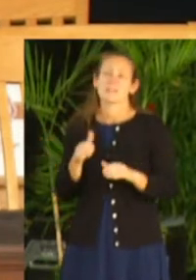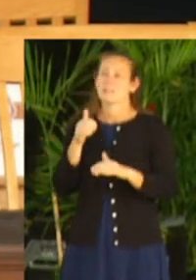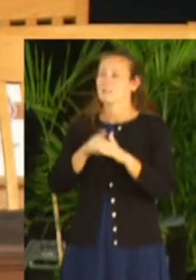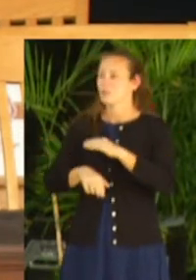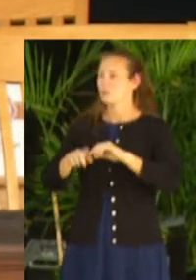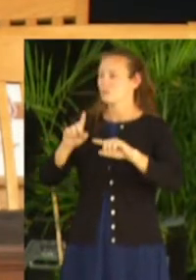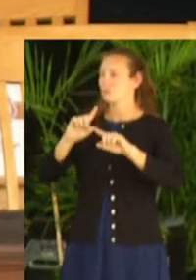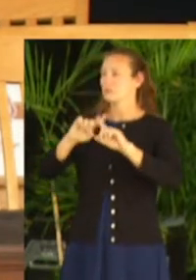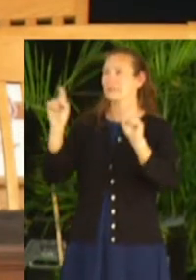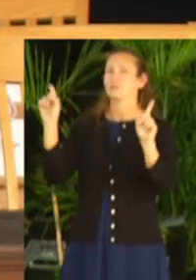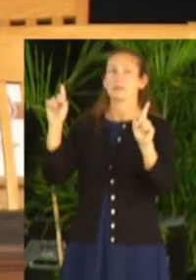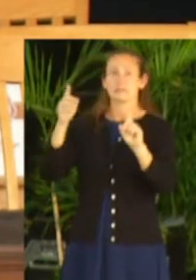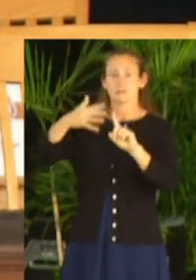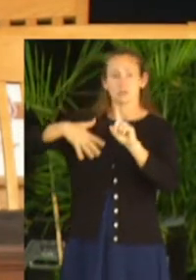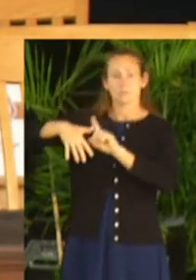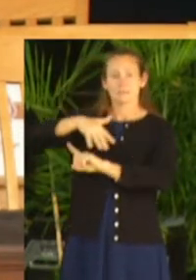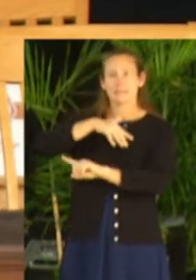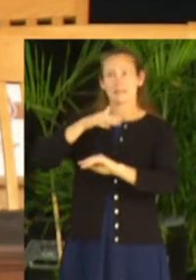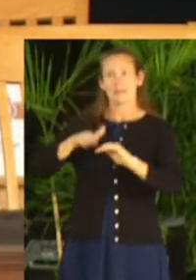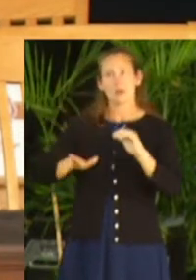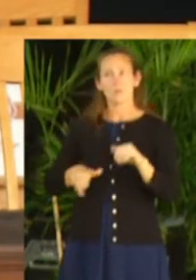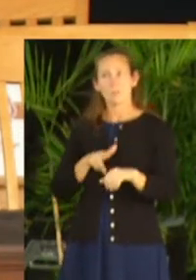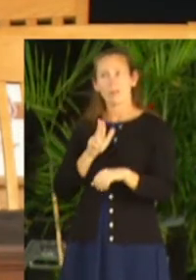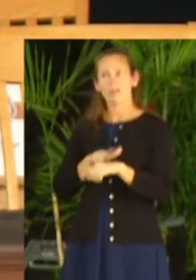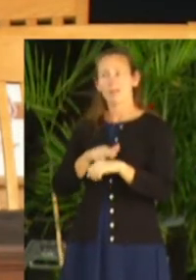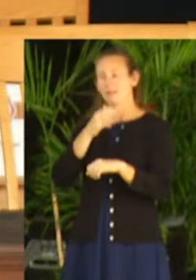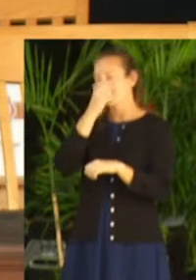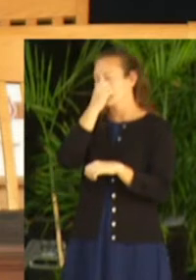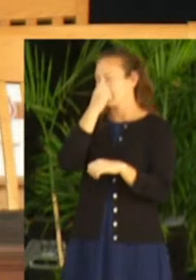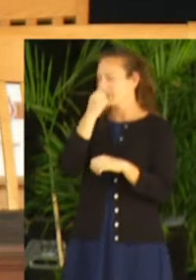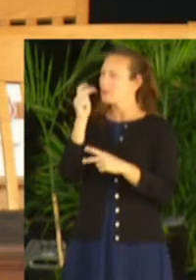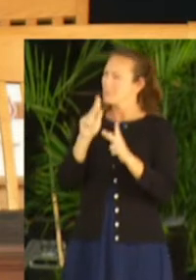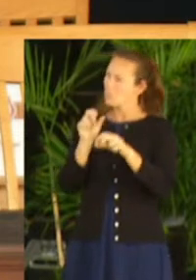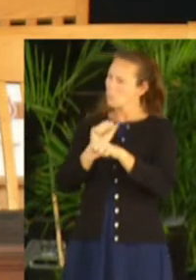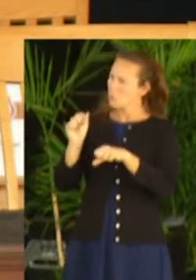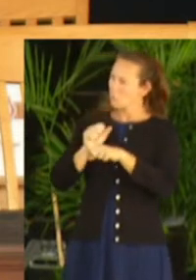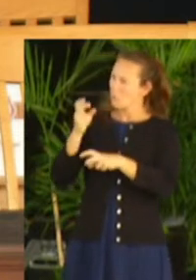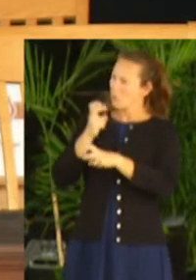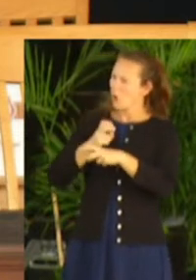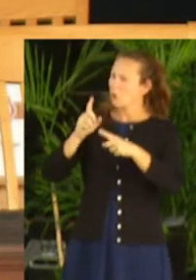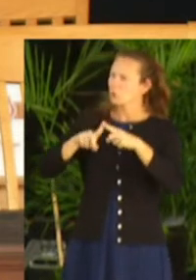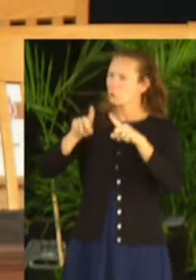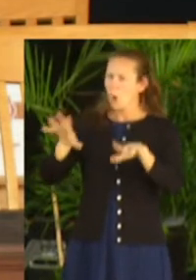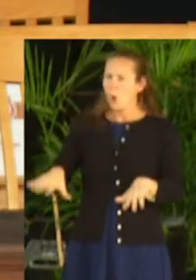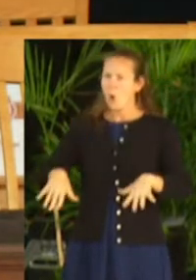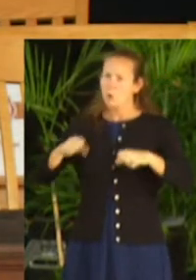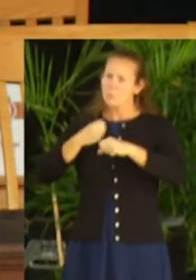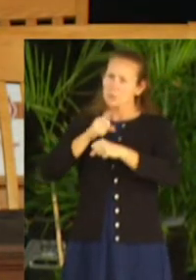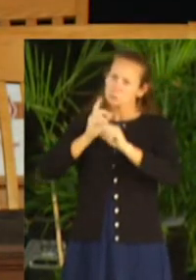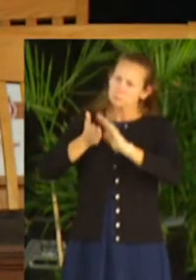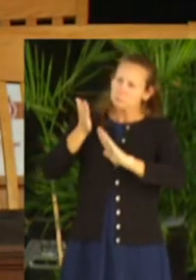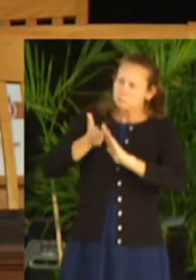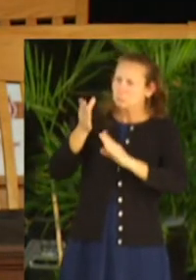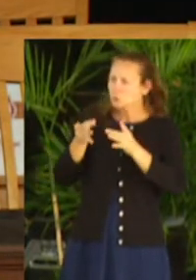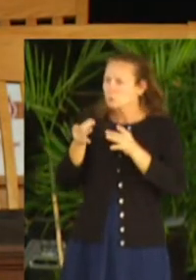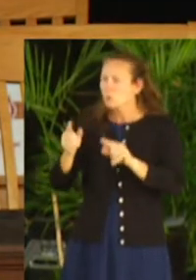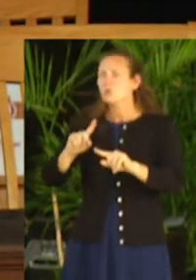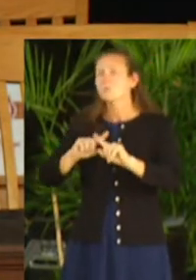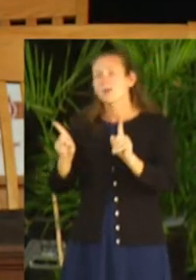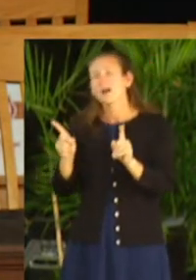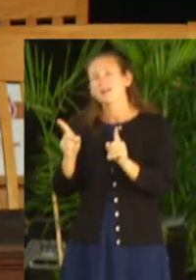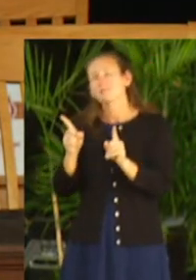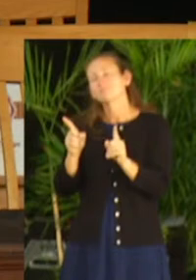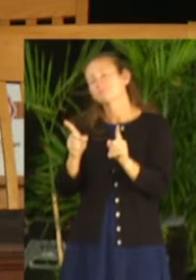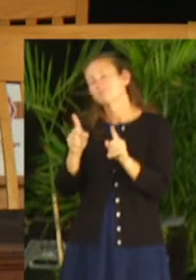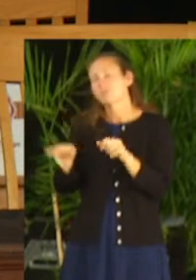circumstances than we normally would have. People work very hard at it, but of course there are a lot of moving parts, so I just want to ask for everyone's patience during